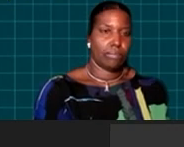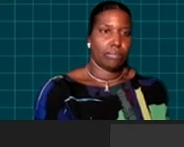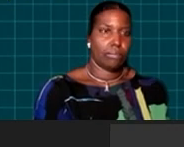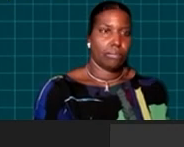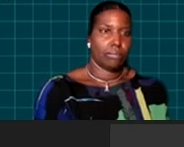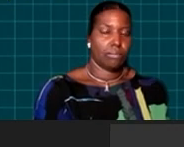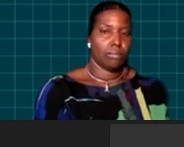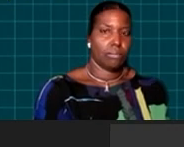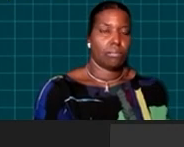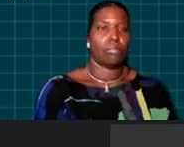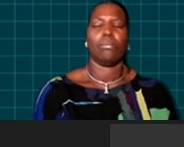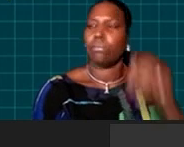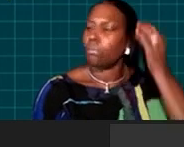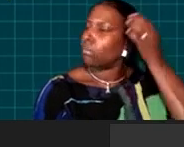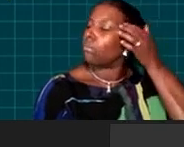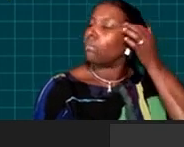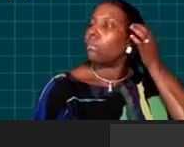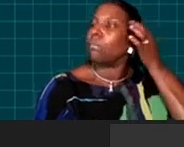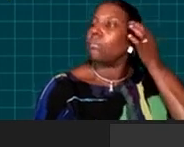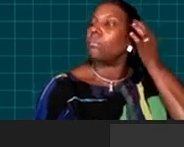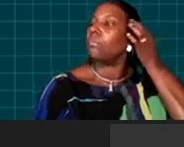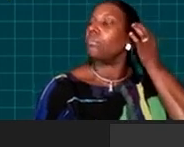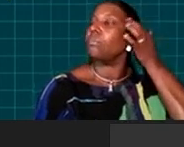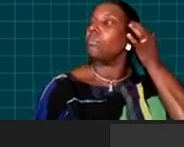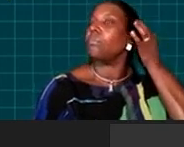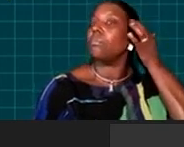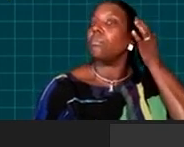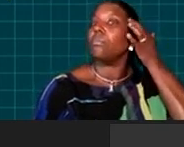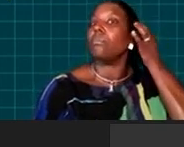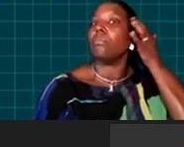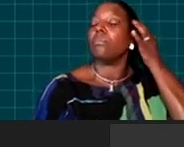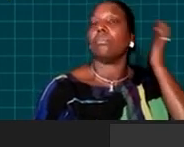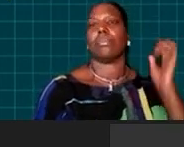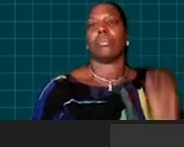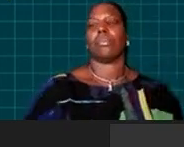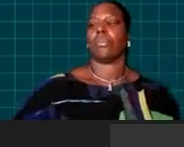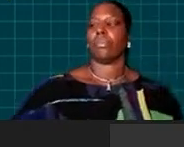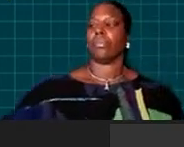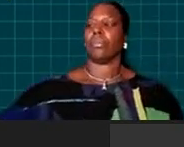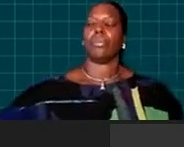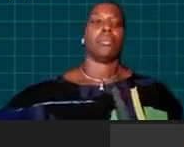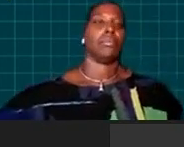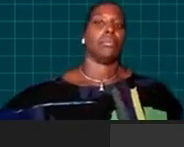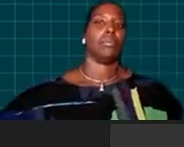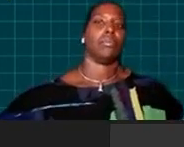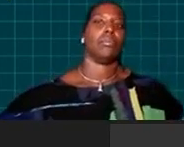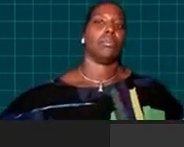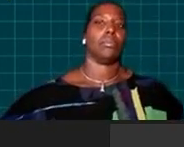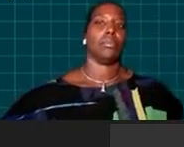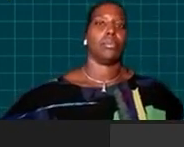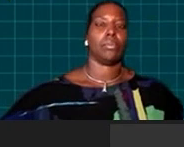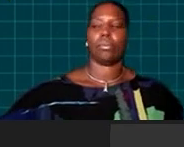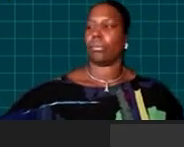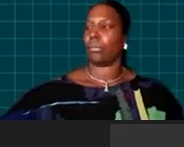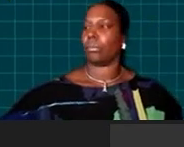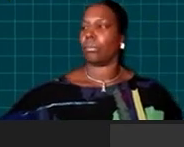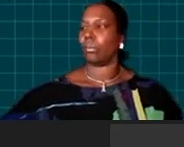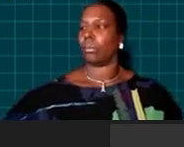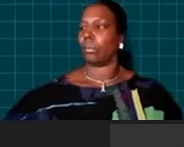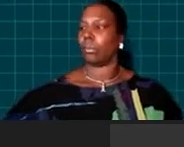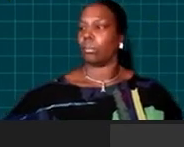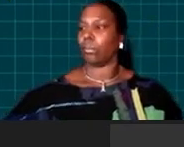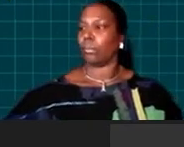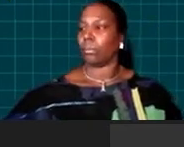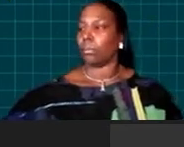gives you pricing for only a single speed, you are stuck with that single speed until the end of the contract, or you have to go back out to bid in order